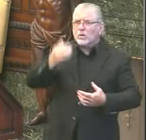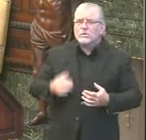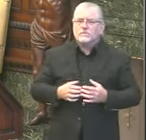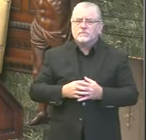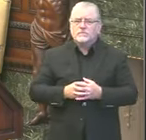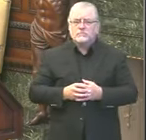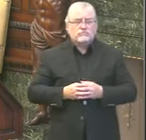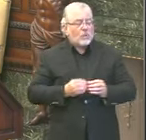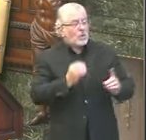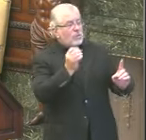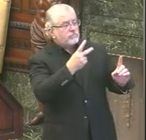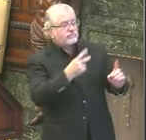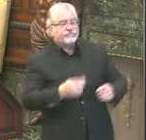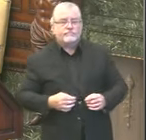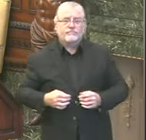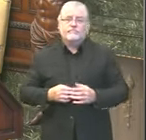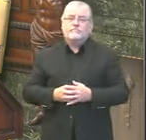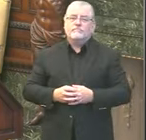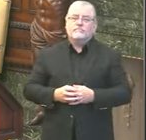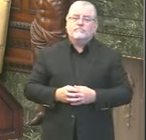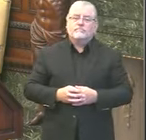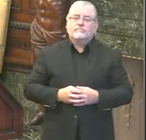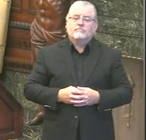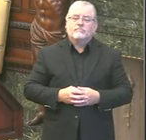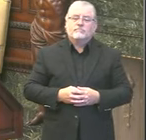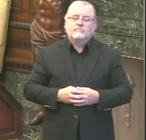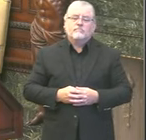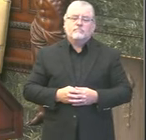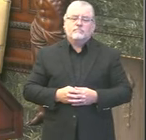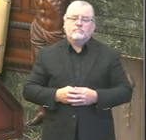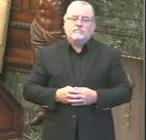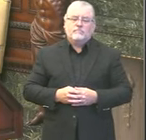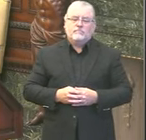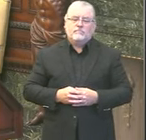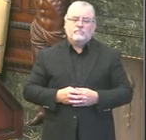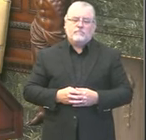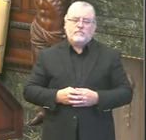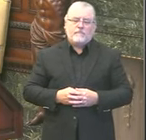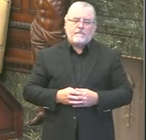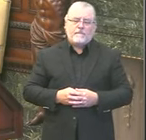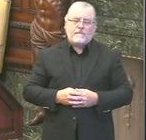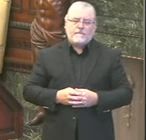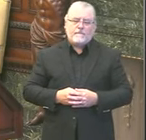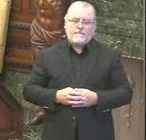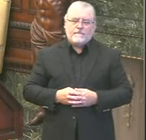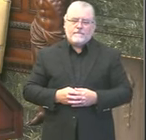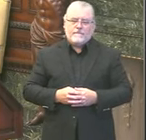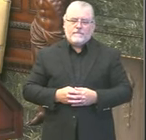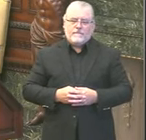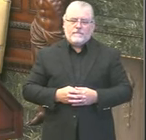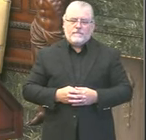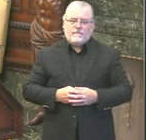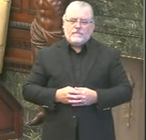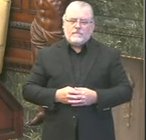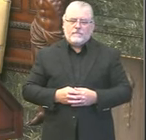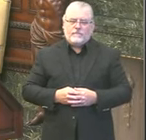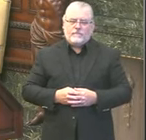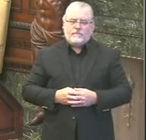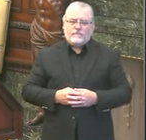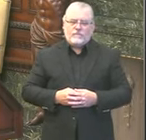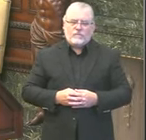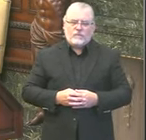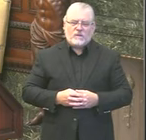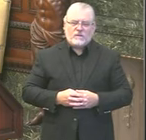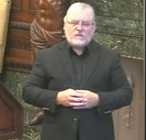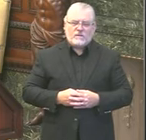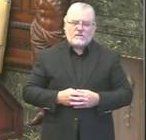cool. There's been some confusion over the reassignment of the 1st District Police